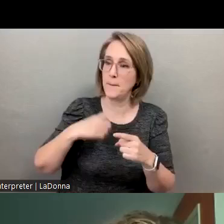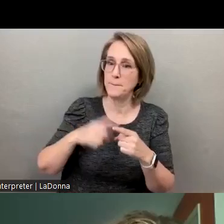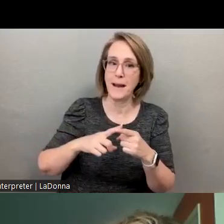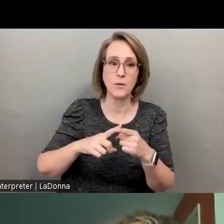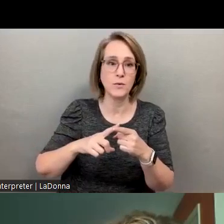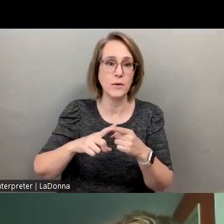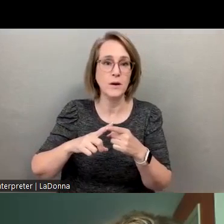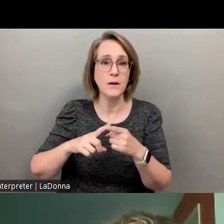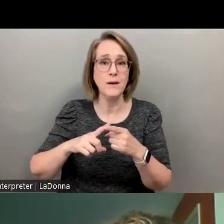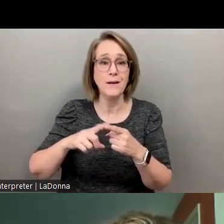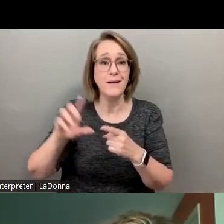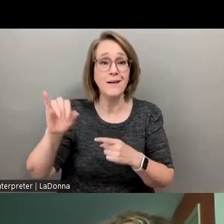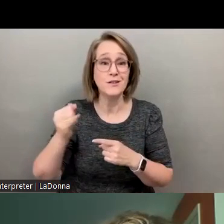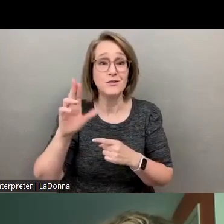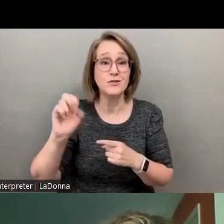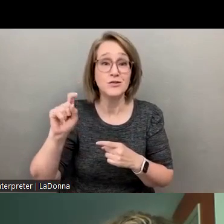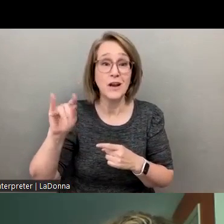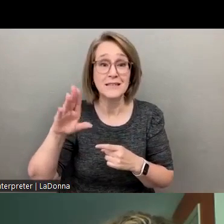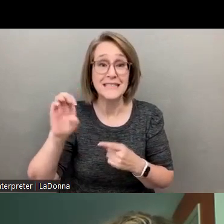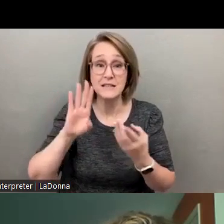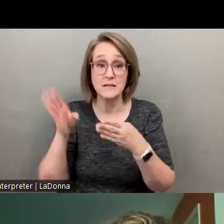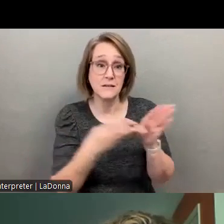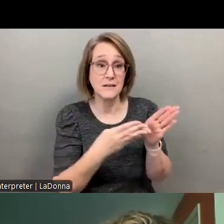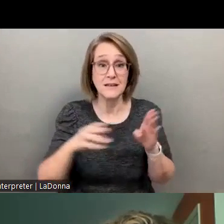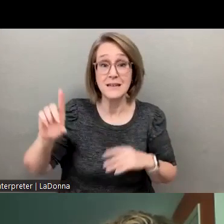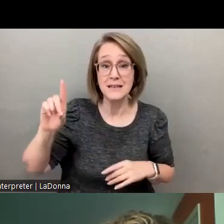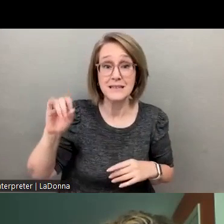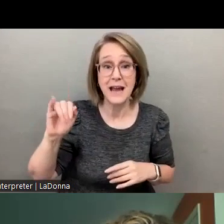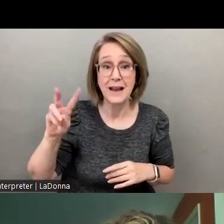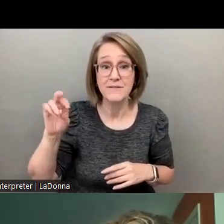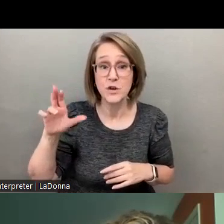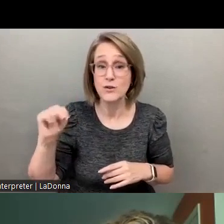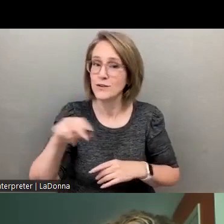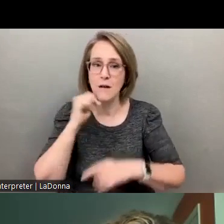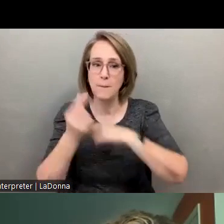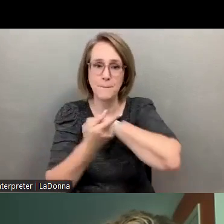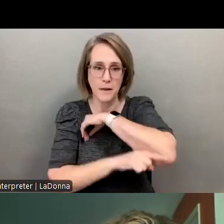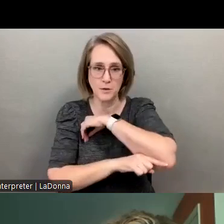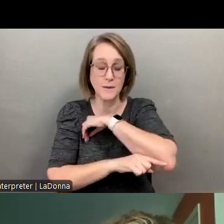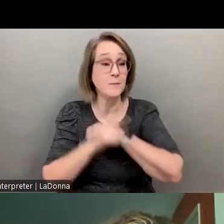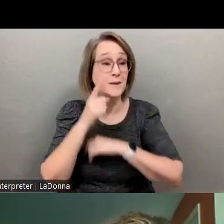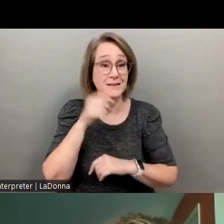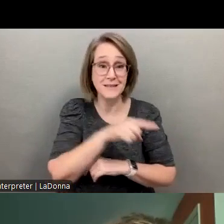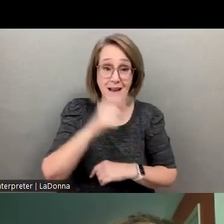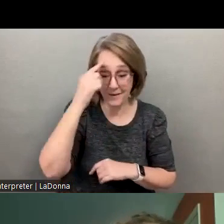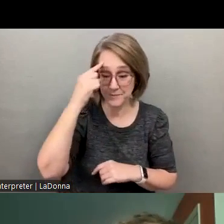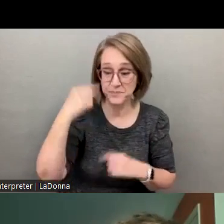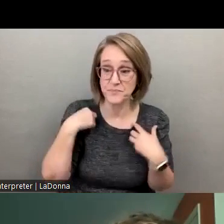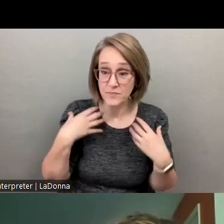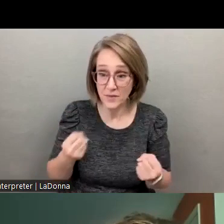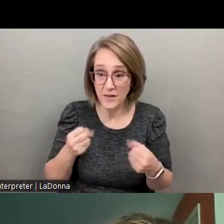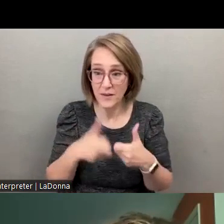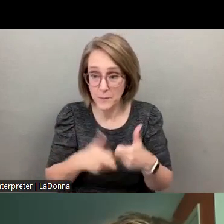criminal justice diversion for people with mental illness, I think it's really important that we continue to engage